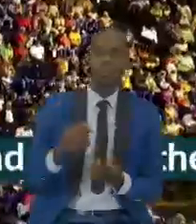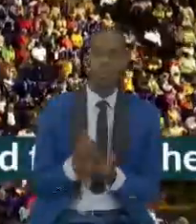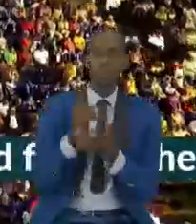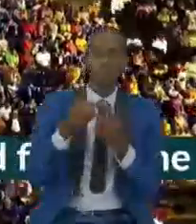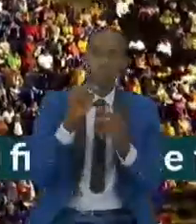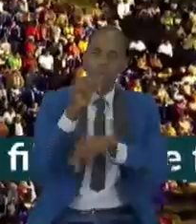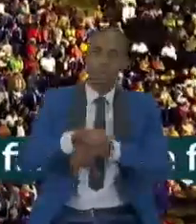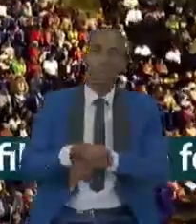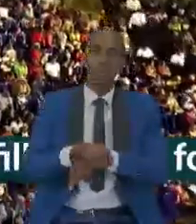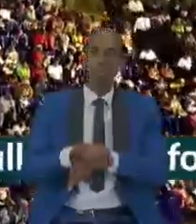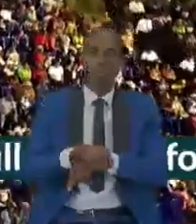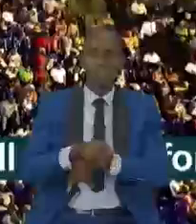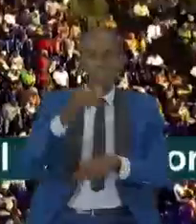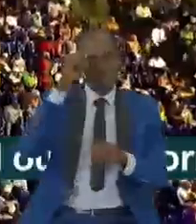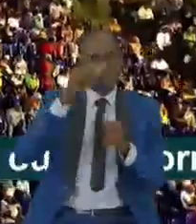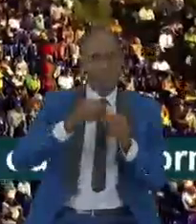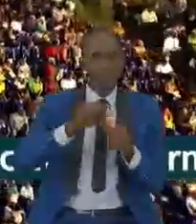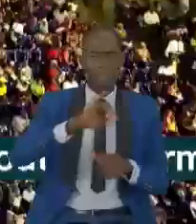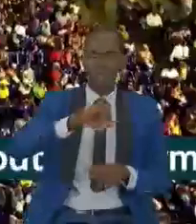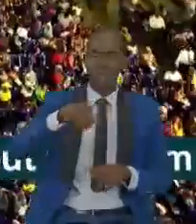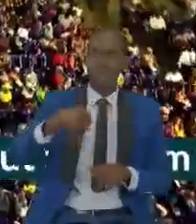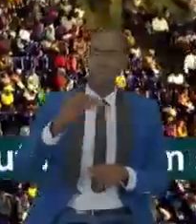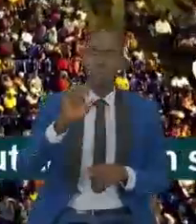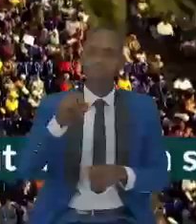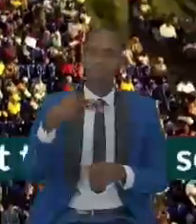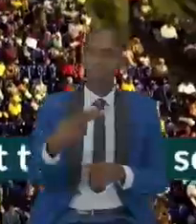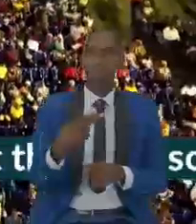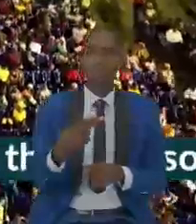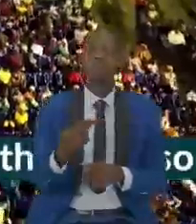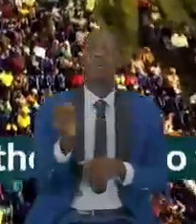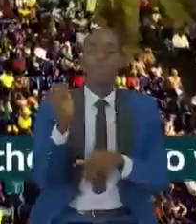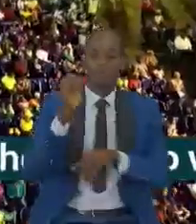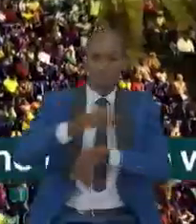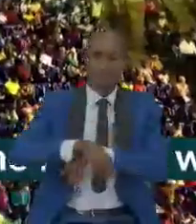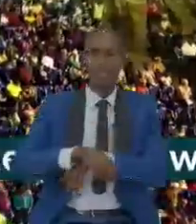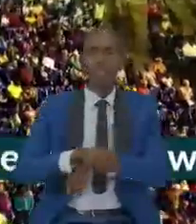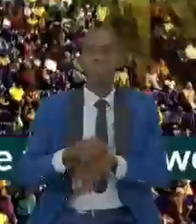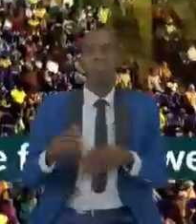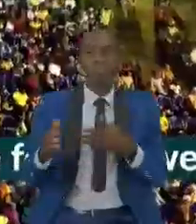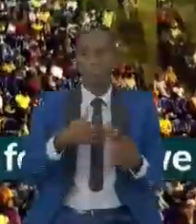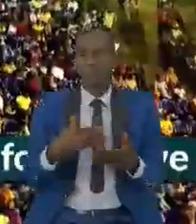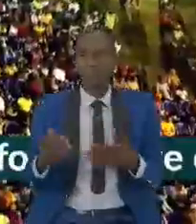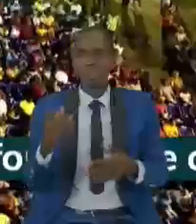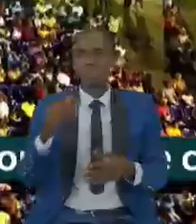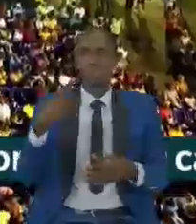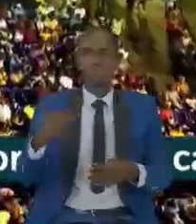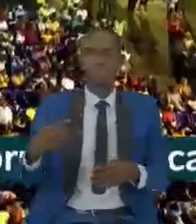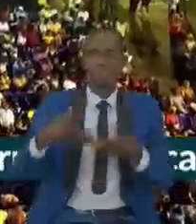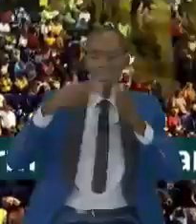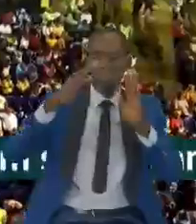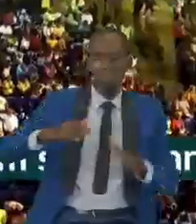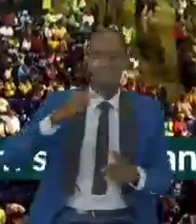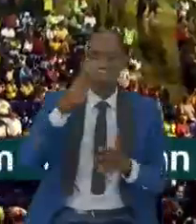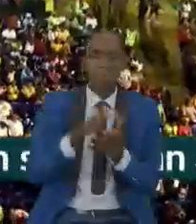moment. Thank you very much as you are doing so. Let's be fast. We go to